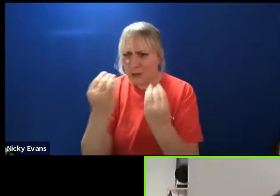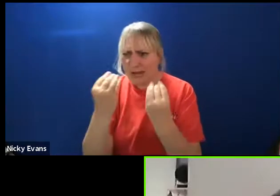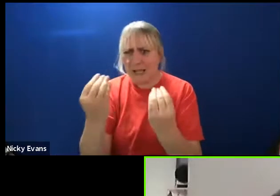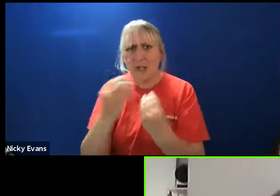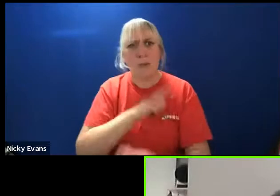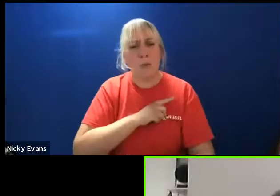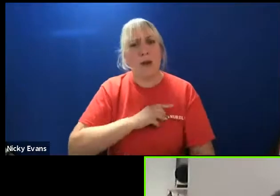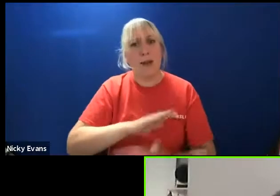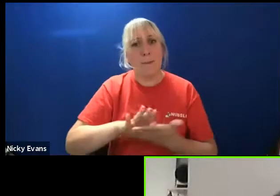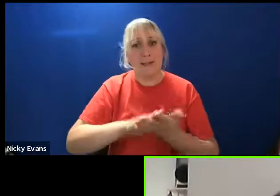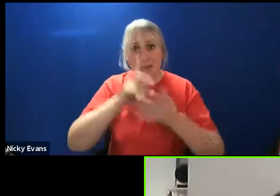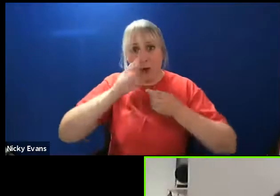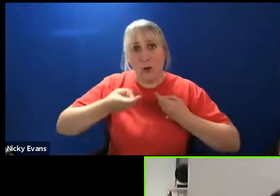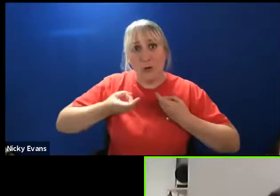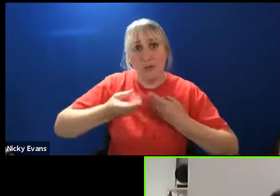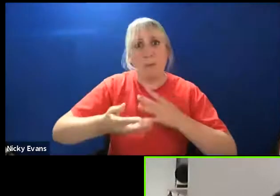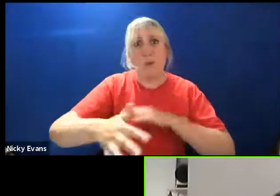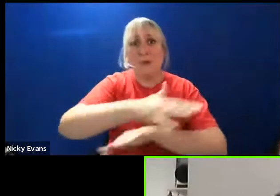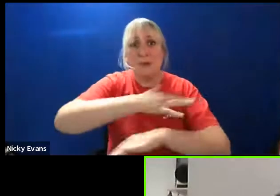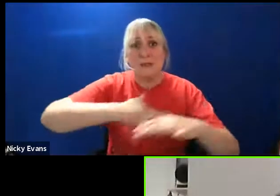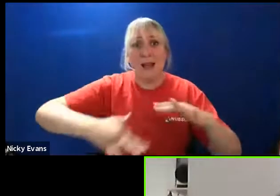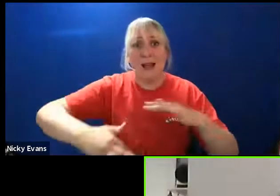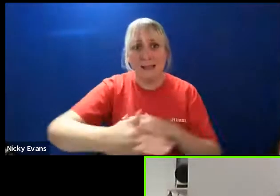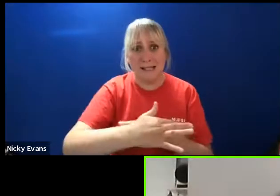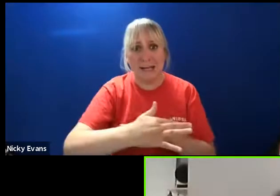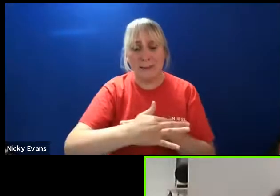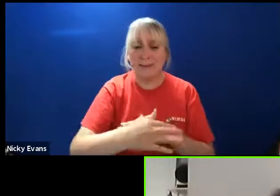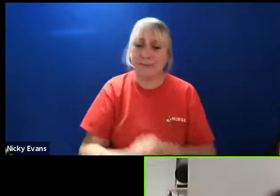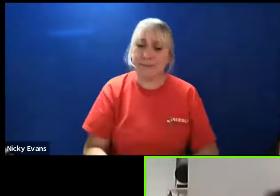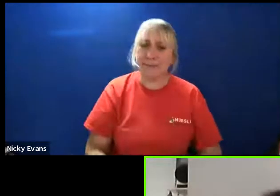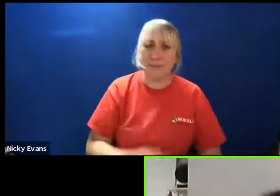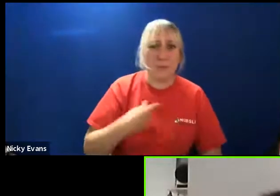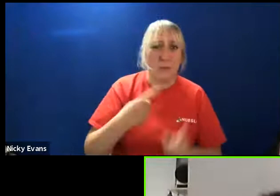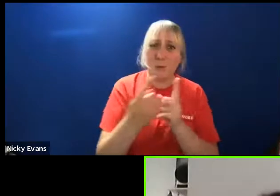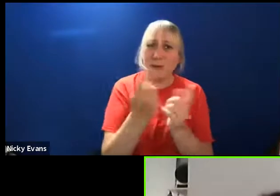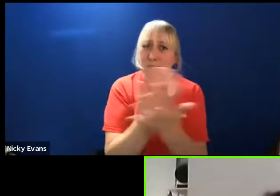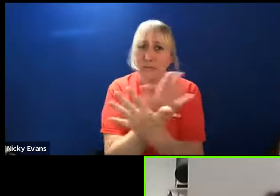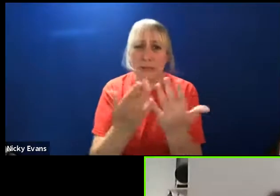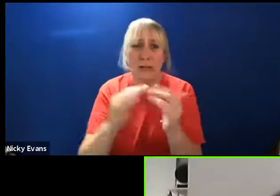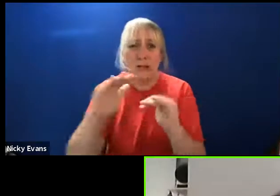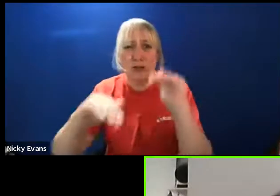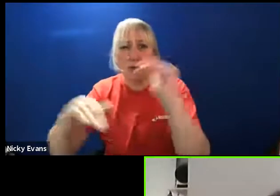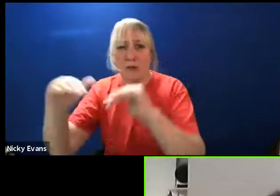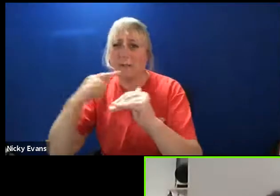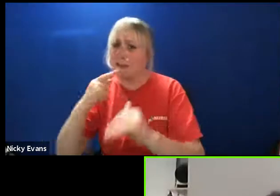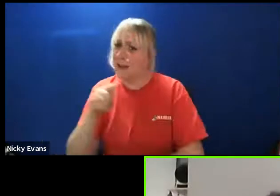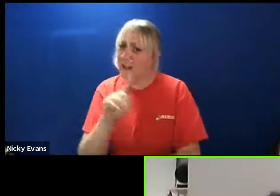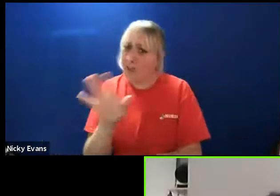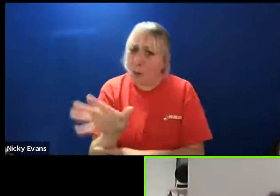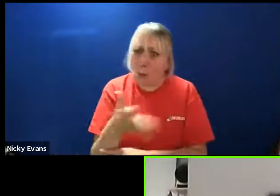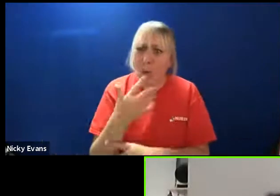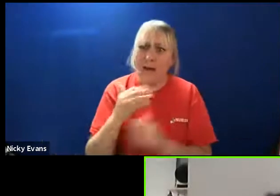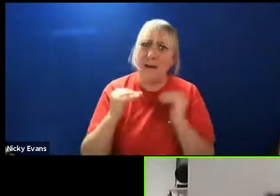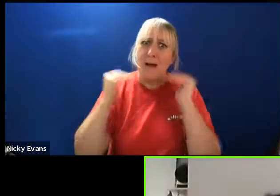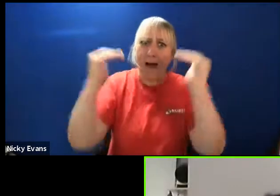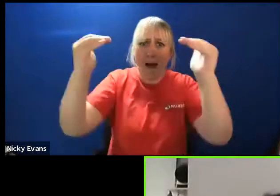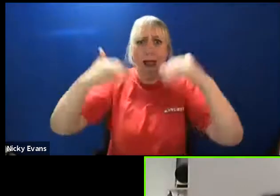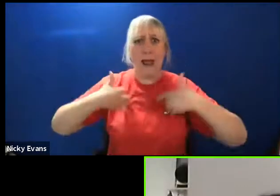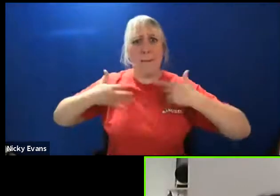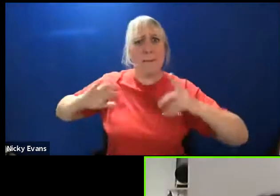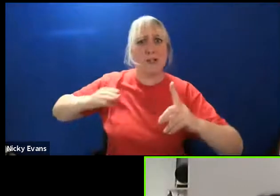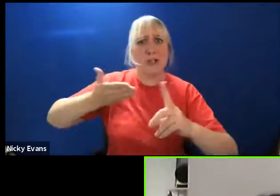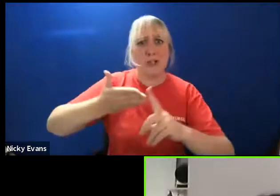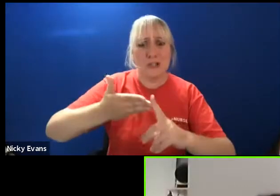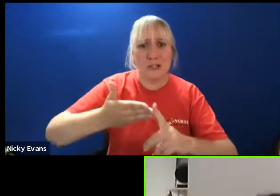way. All of the children that we met had really high aspirations for themselves and their friends, and teachers are